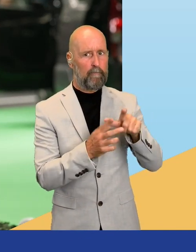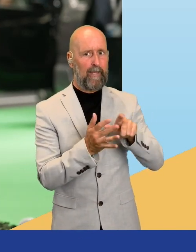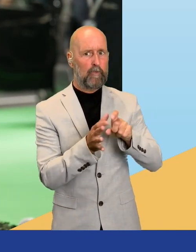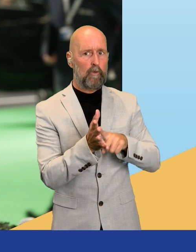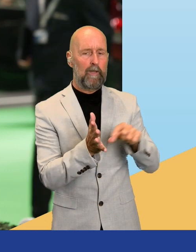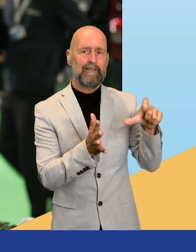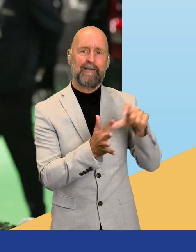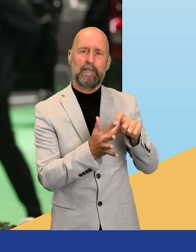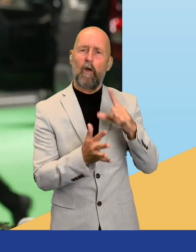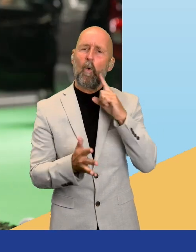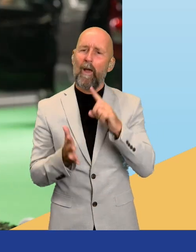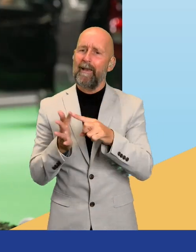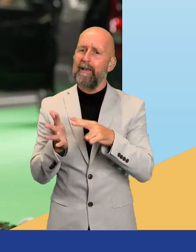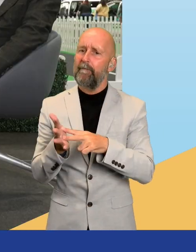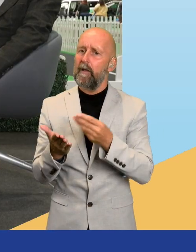see these prices coming down?